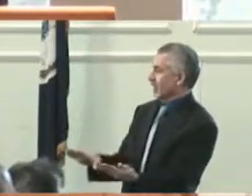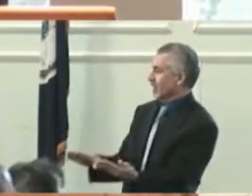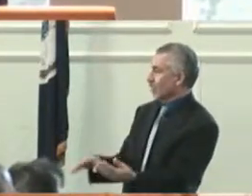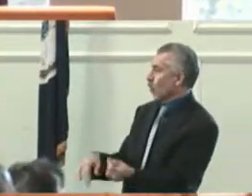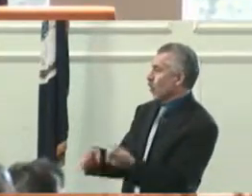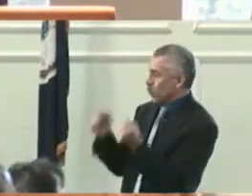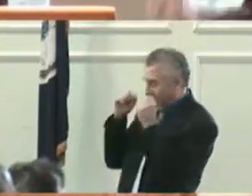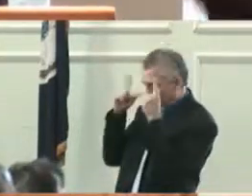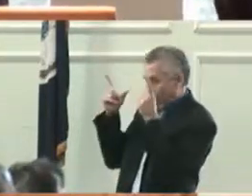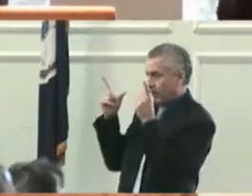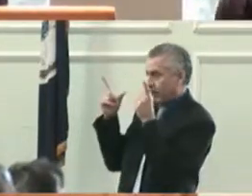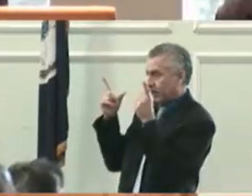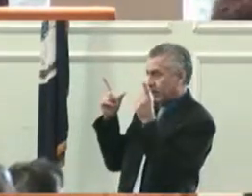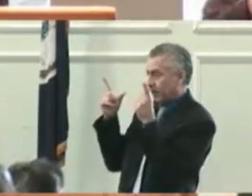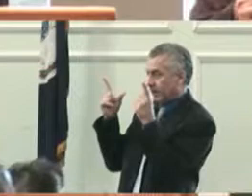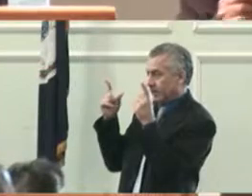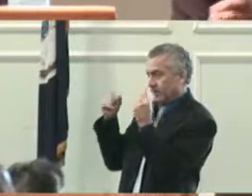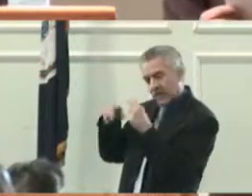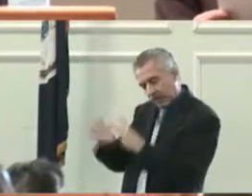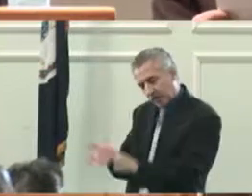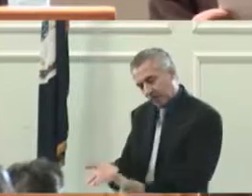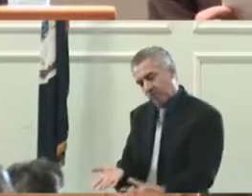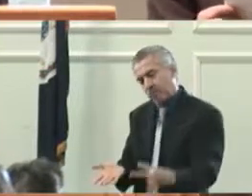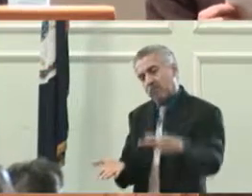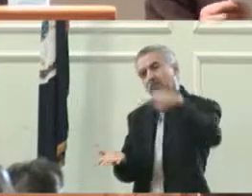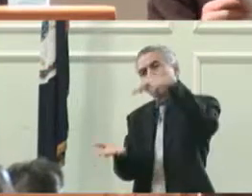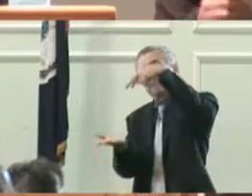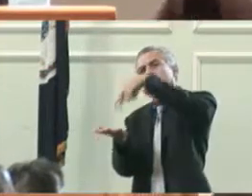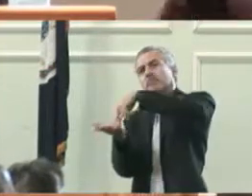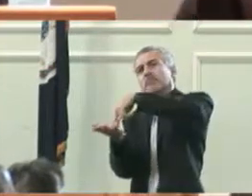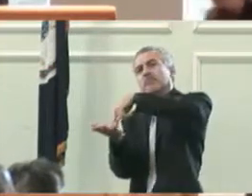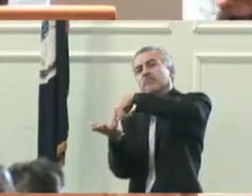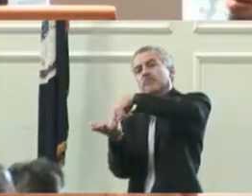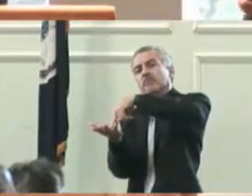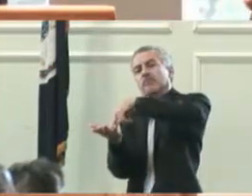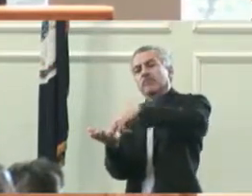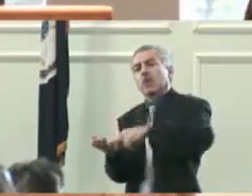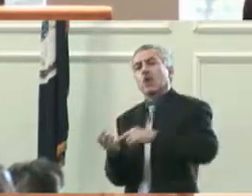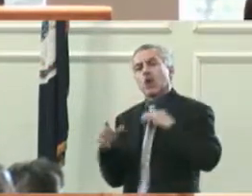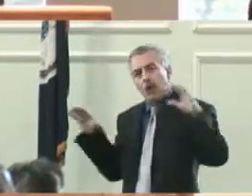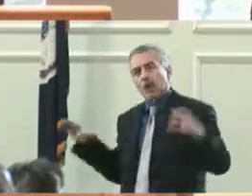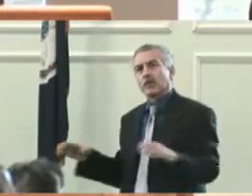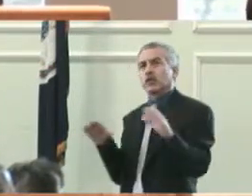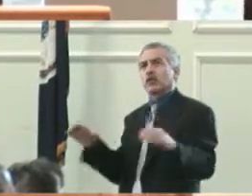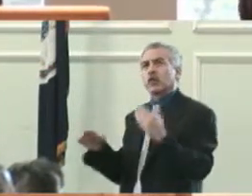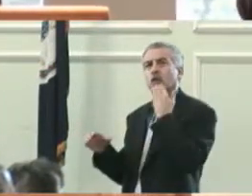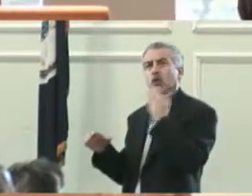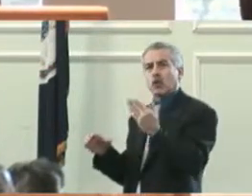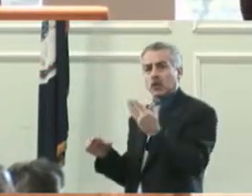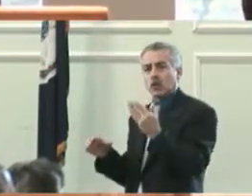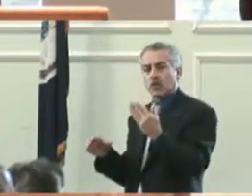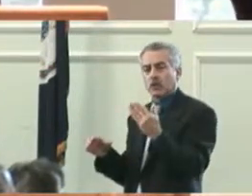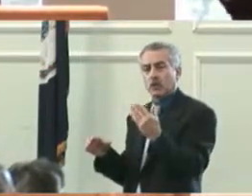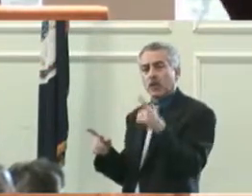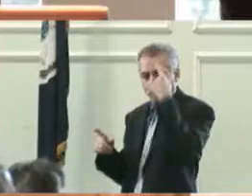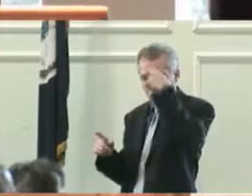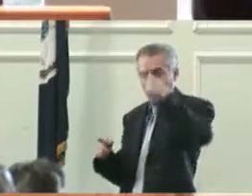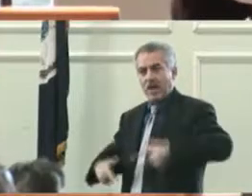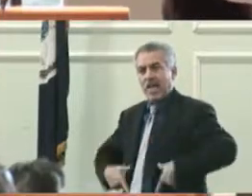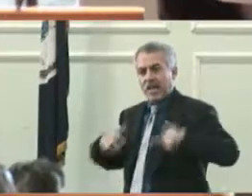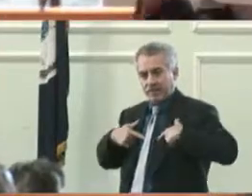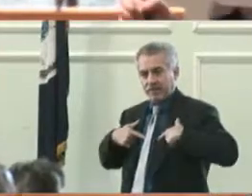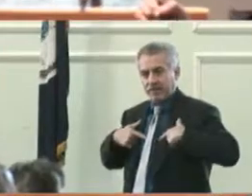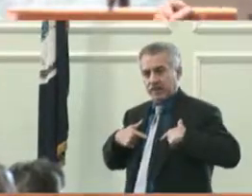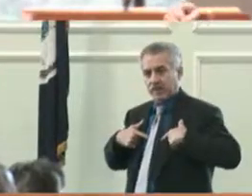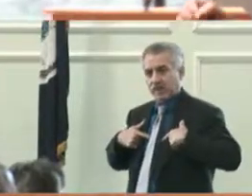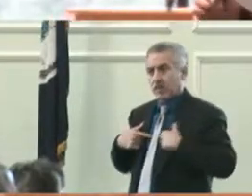voice and come forth, verse 29, those who have done good to the resurrection of life, and those who